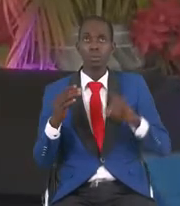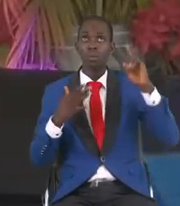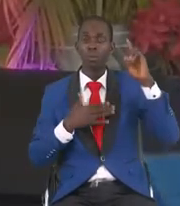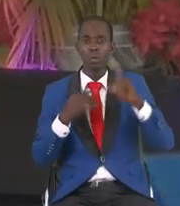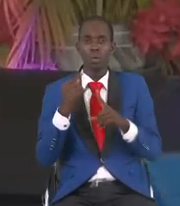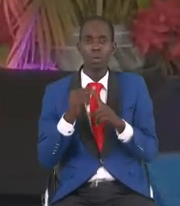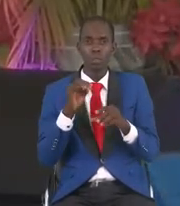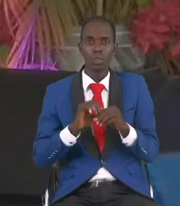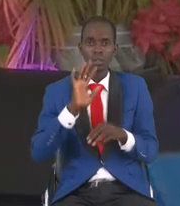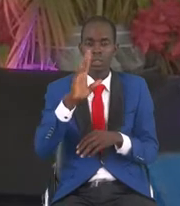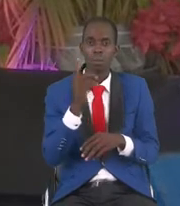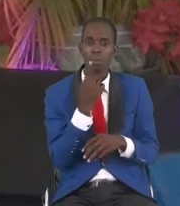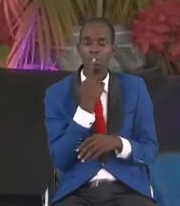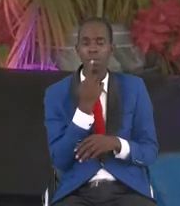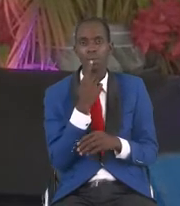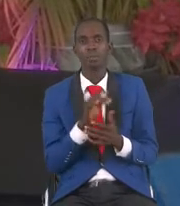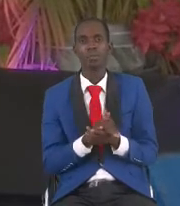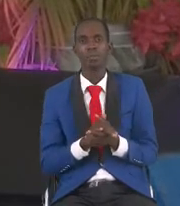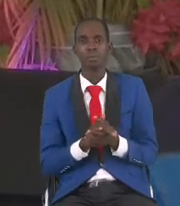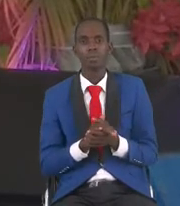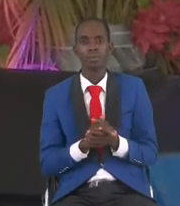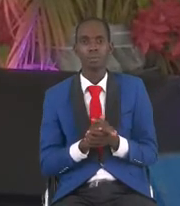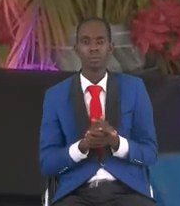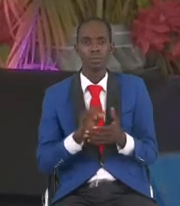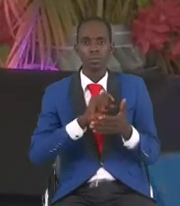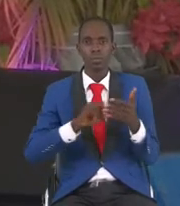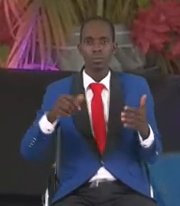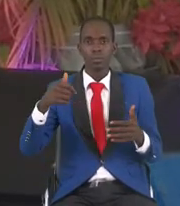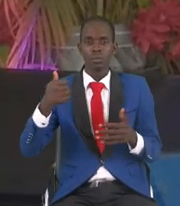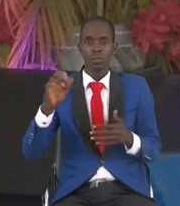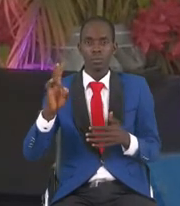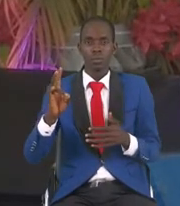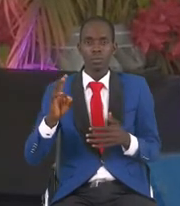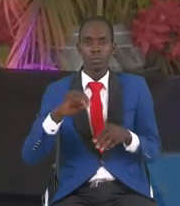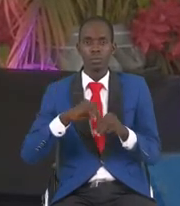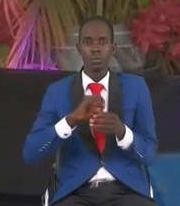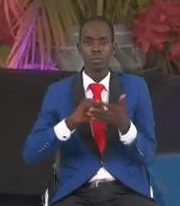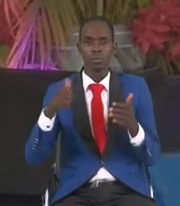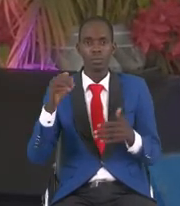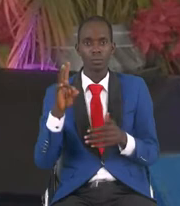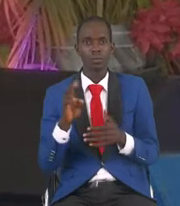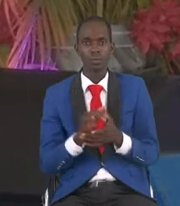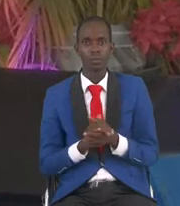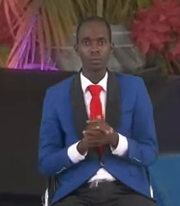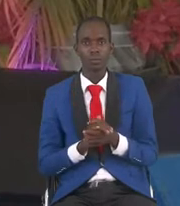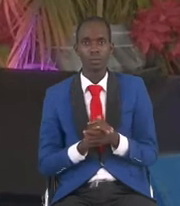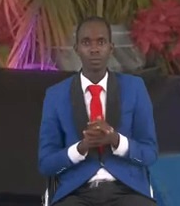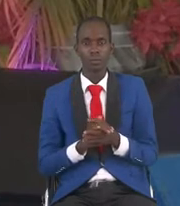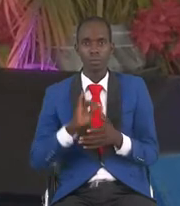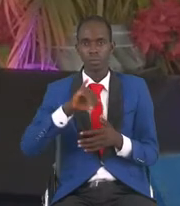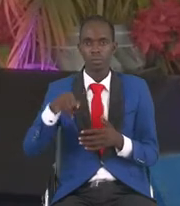word in their mouth. Look at verse 17 there. In verse 17, Jeremiah